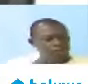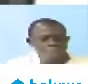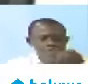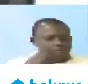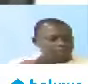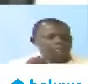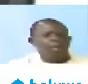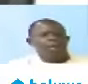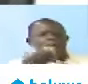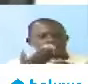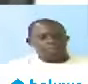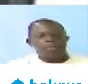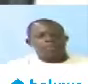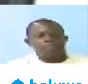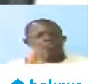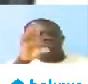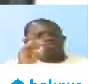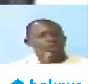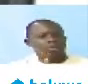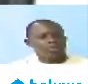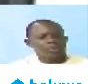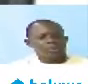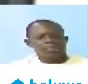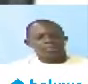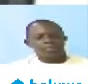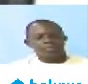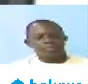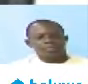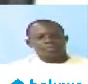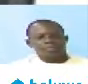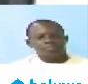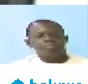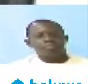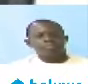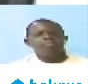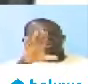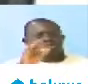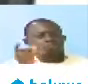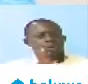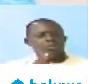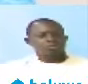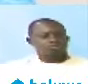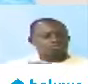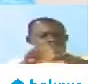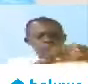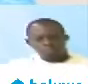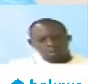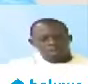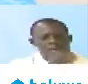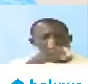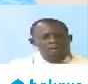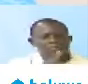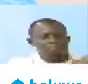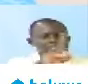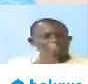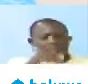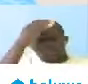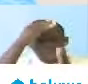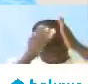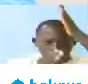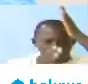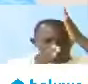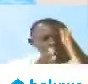Alisamba Bezor. They take you to window. Alisamba military camp. They take you to a military camp. We